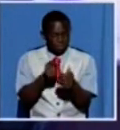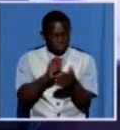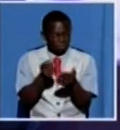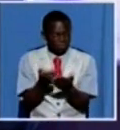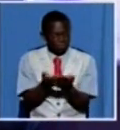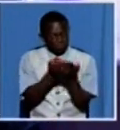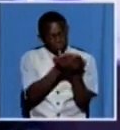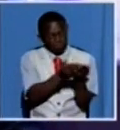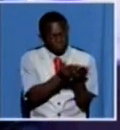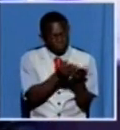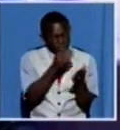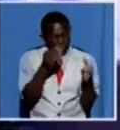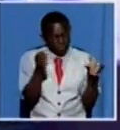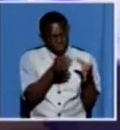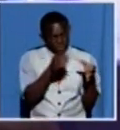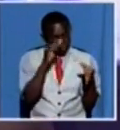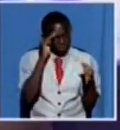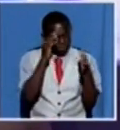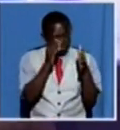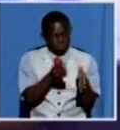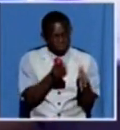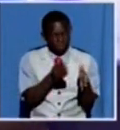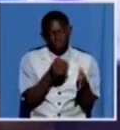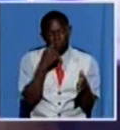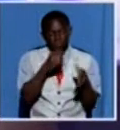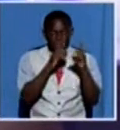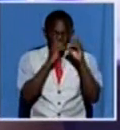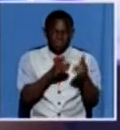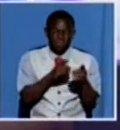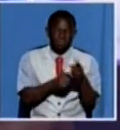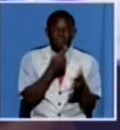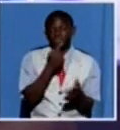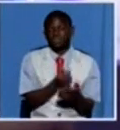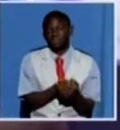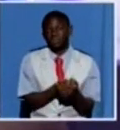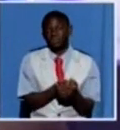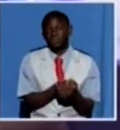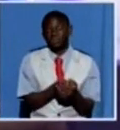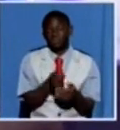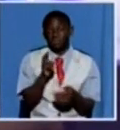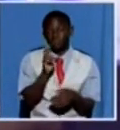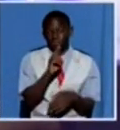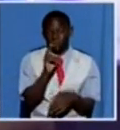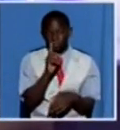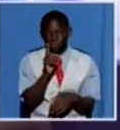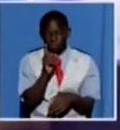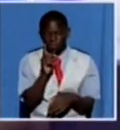a closure to that subject. Okay. Even after road development agents had terminated negotiations with